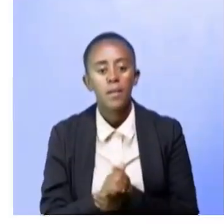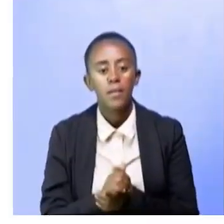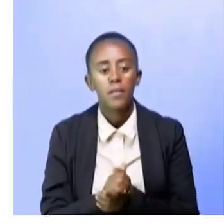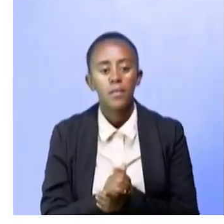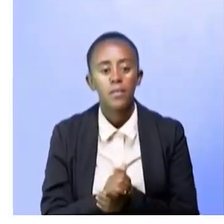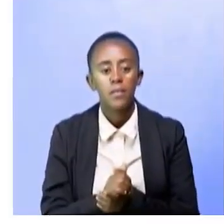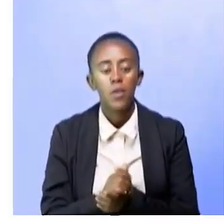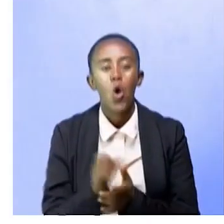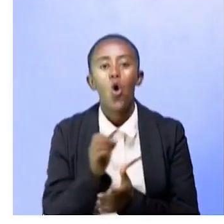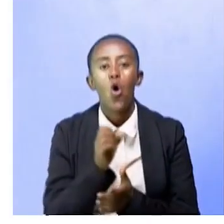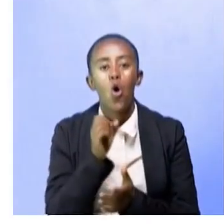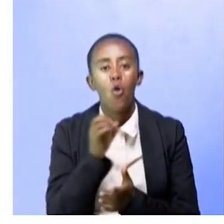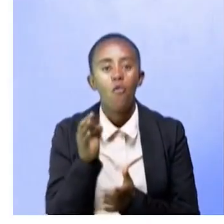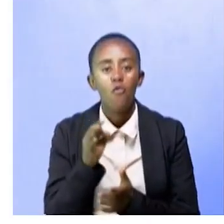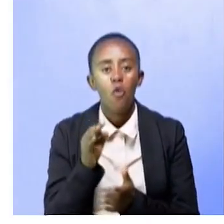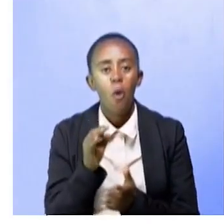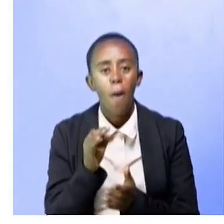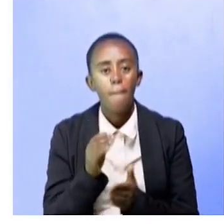procedures